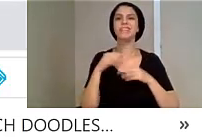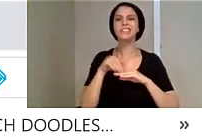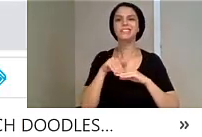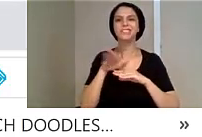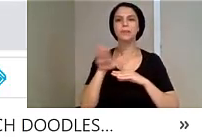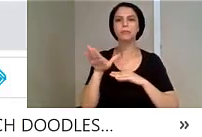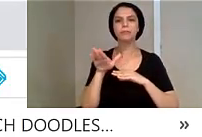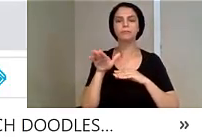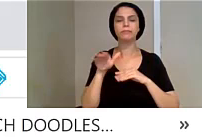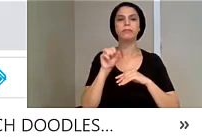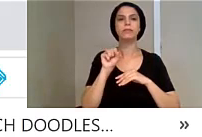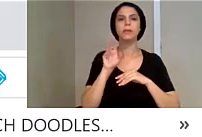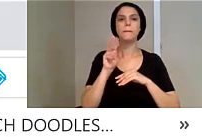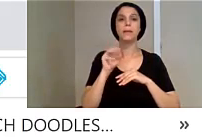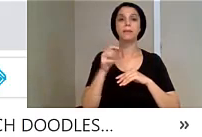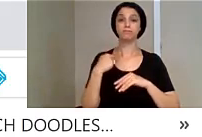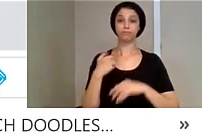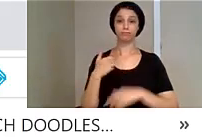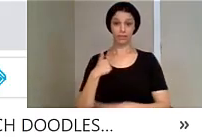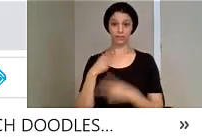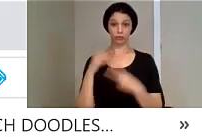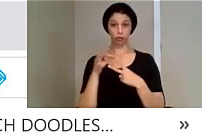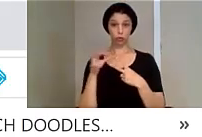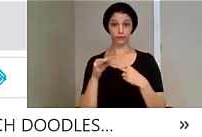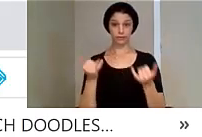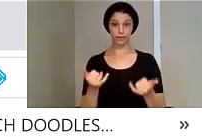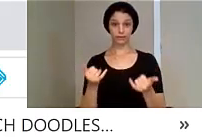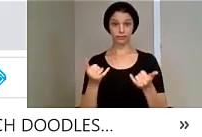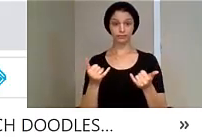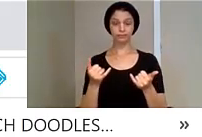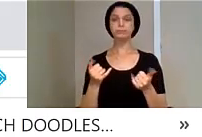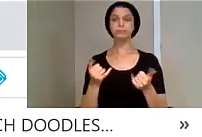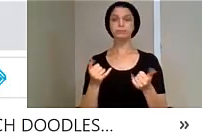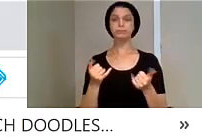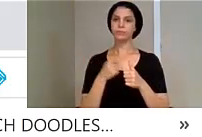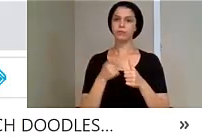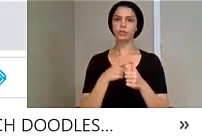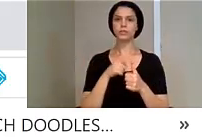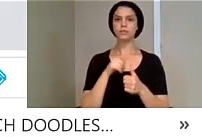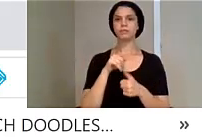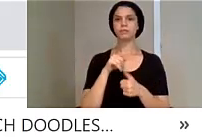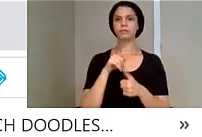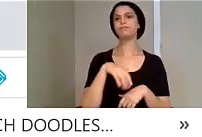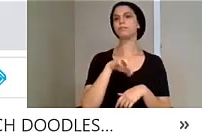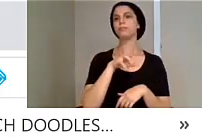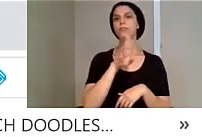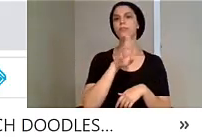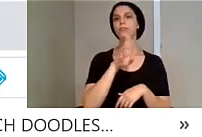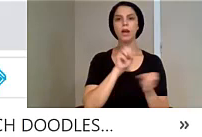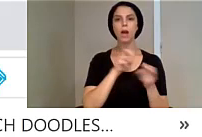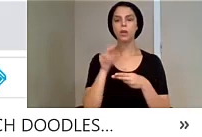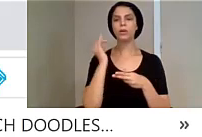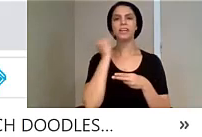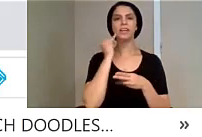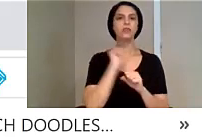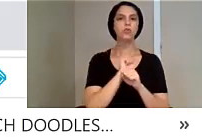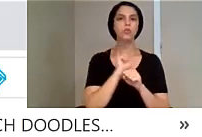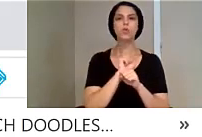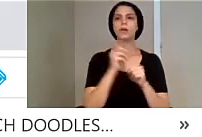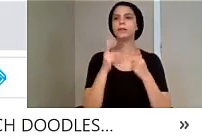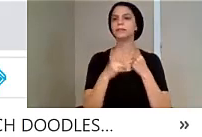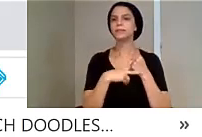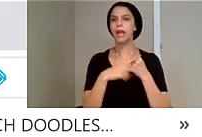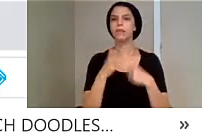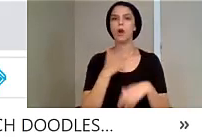Assignment, and then here are my choices. So with File Upload, if the work that I have is something that is saved on